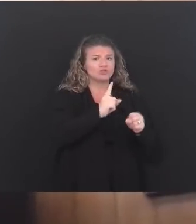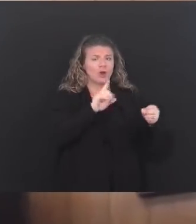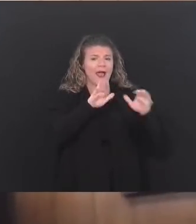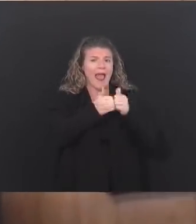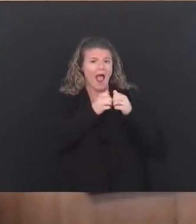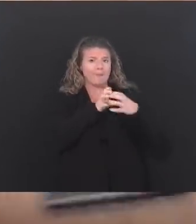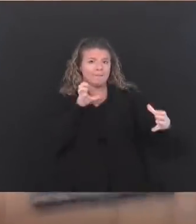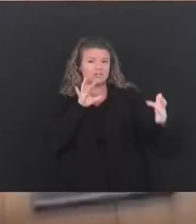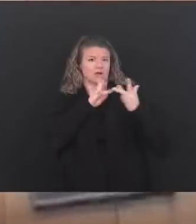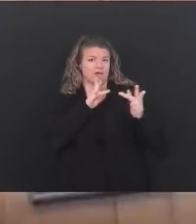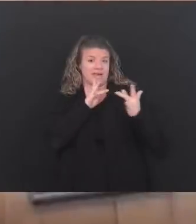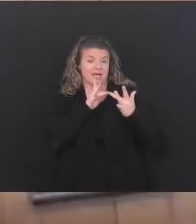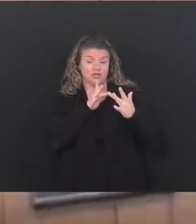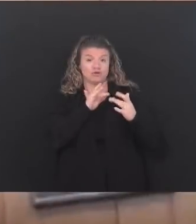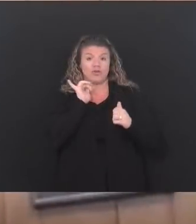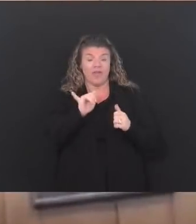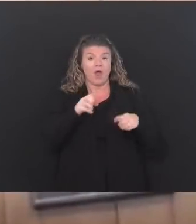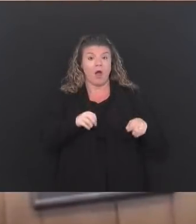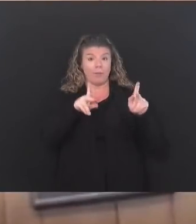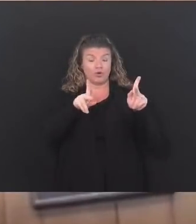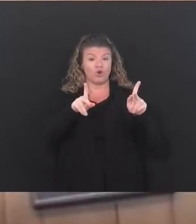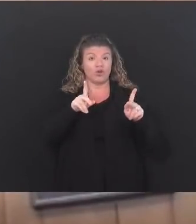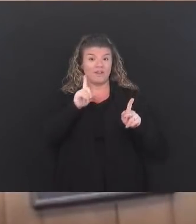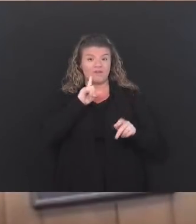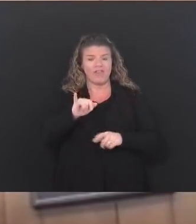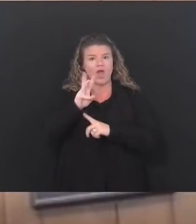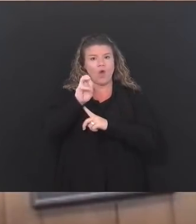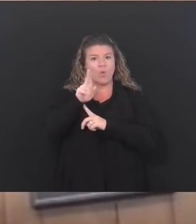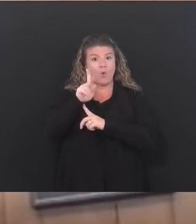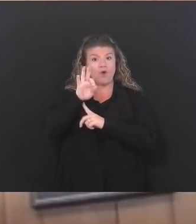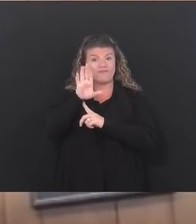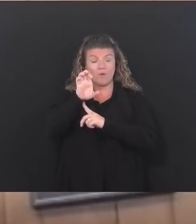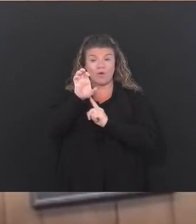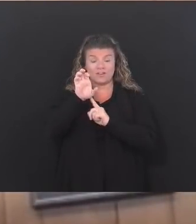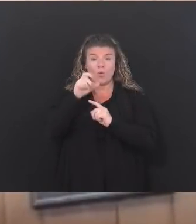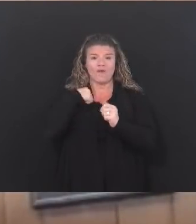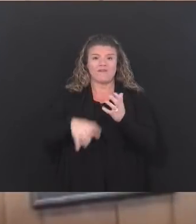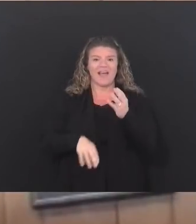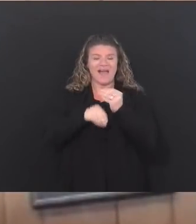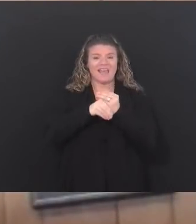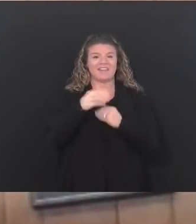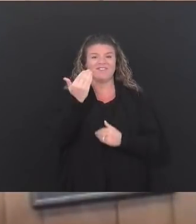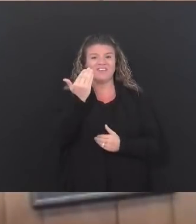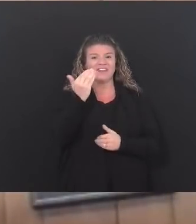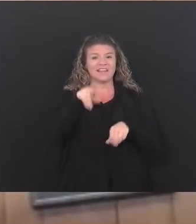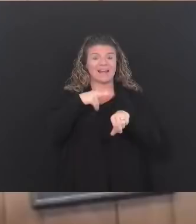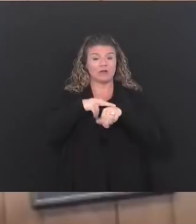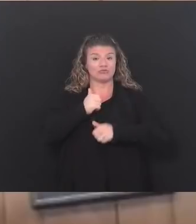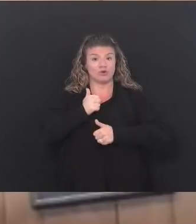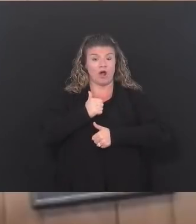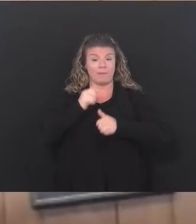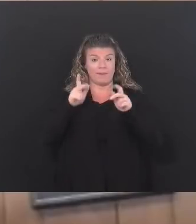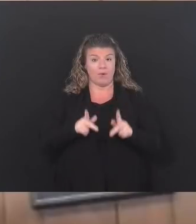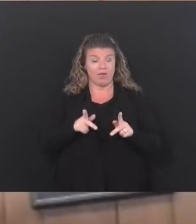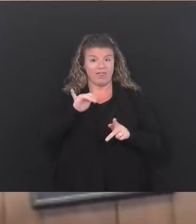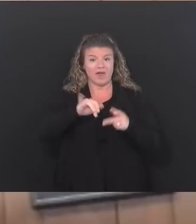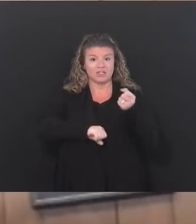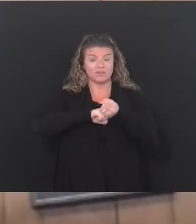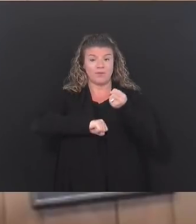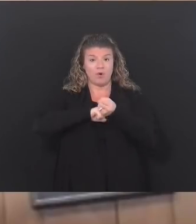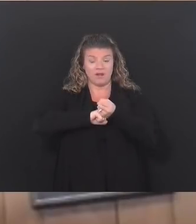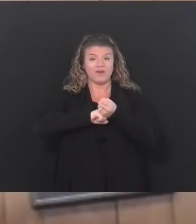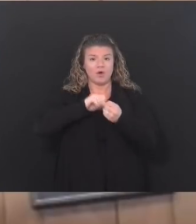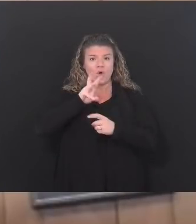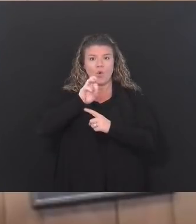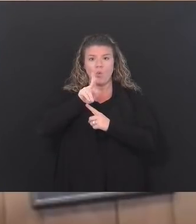there for workforce, as was pointed out by the governor, 15 National Guard personnel are supporting the efforts at